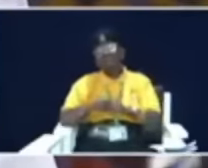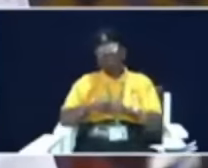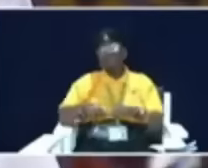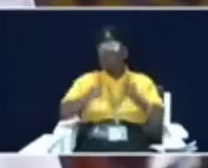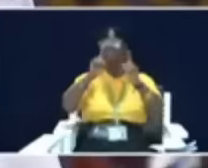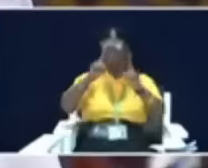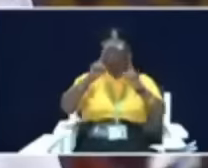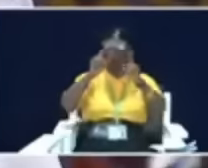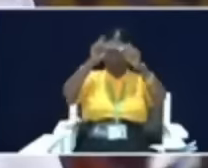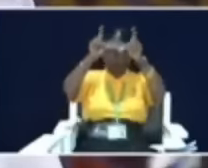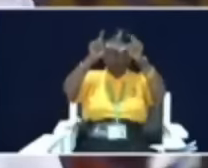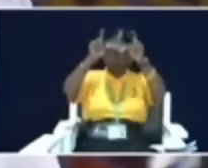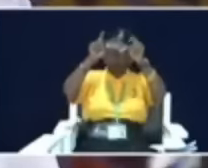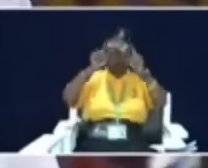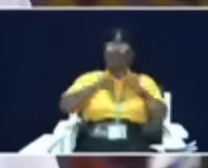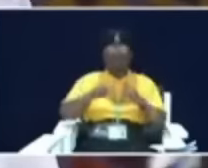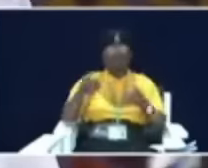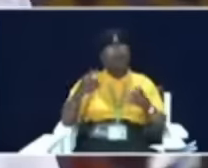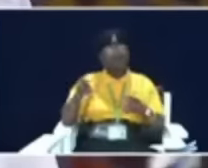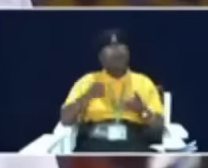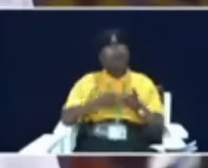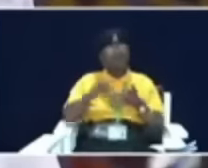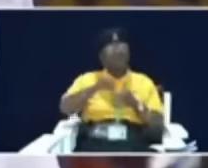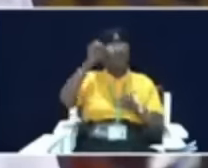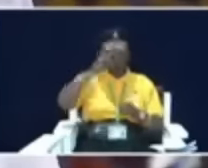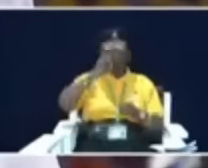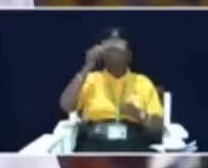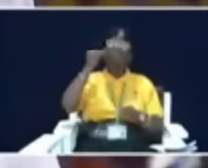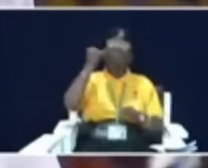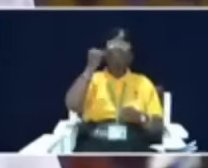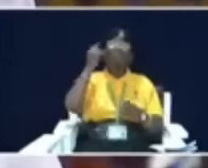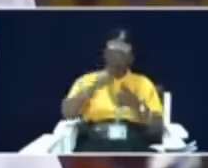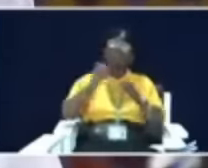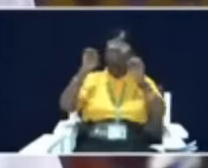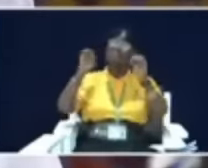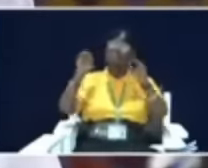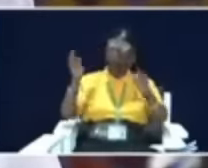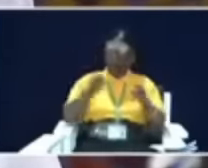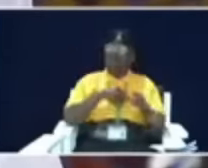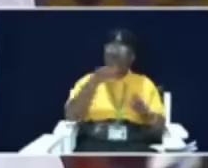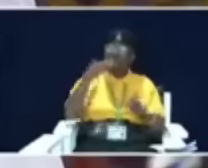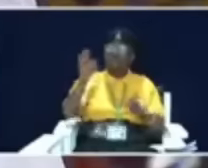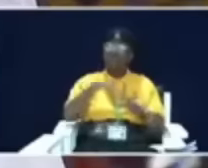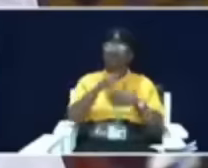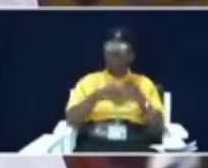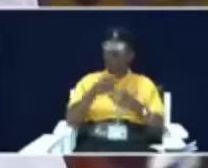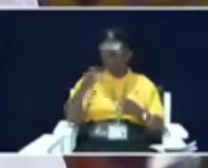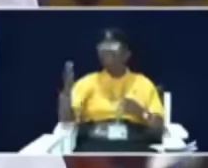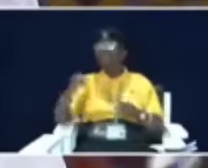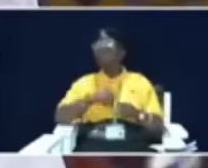But the Holy Spirit was supposed to teach us all things. I said, he said he will teach you those things that you have been